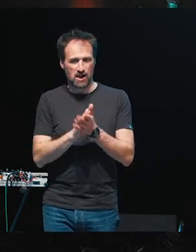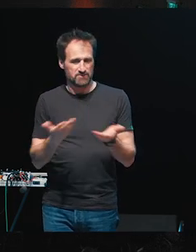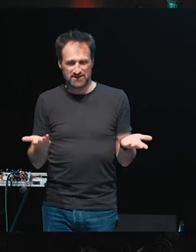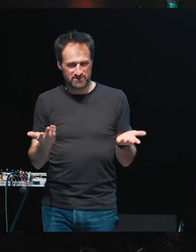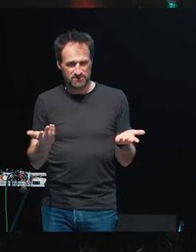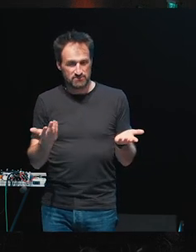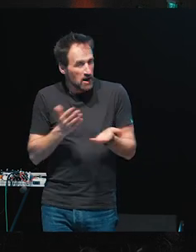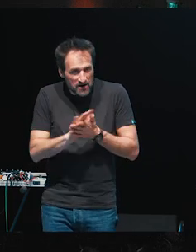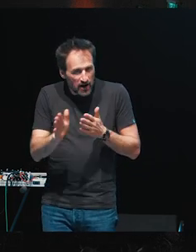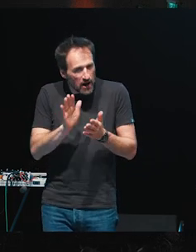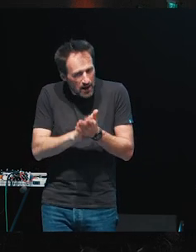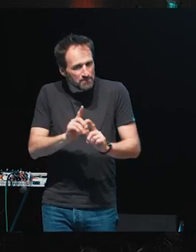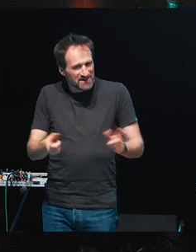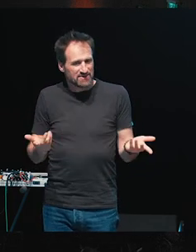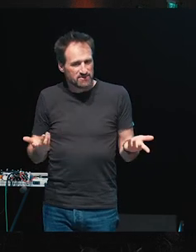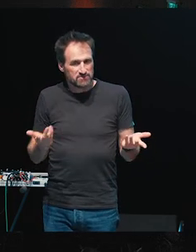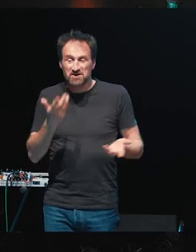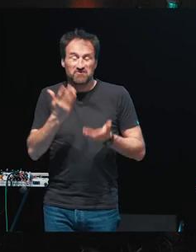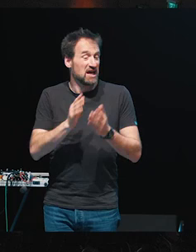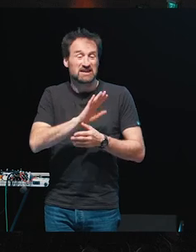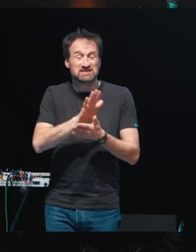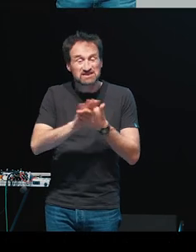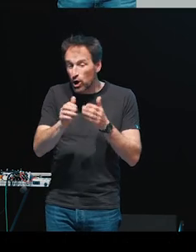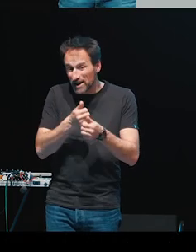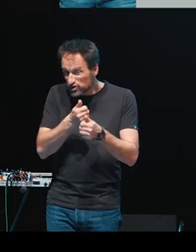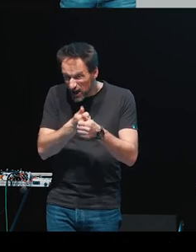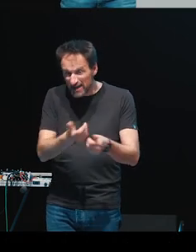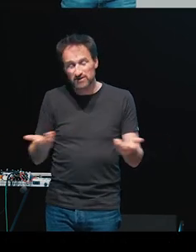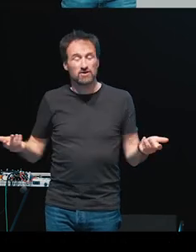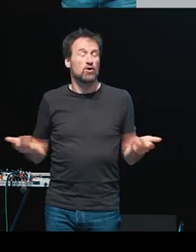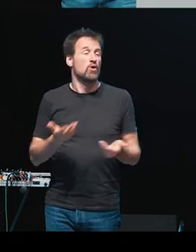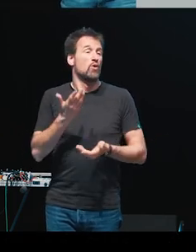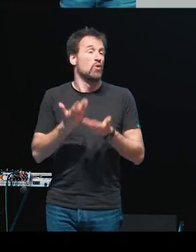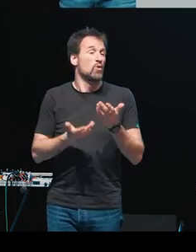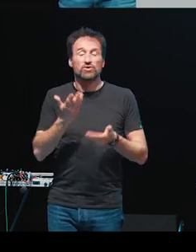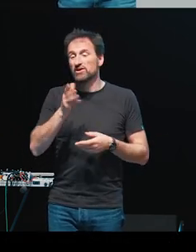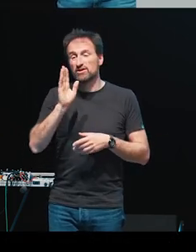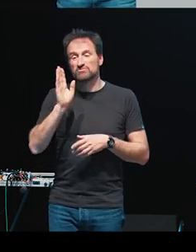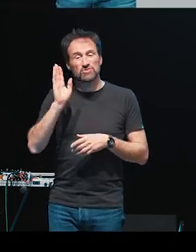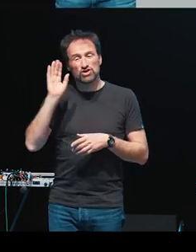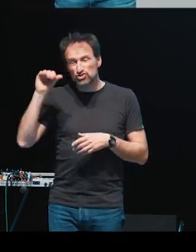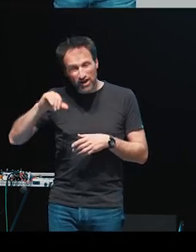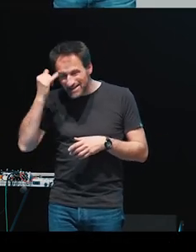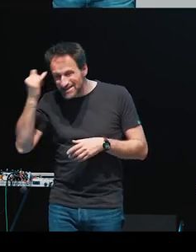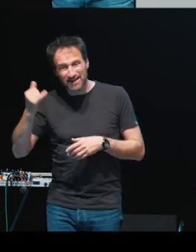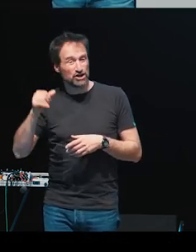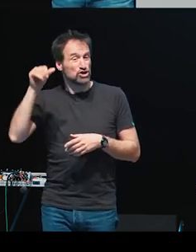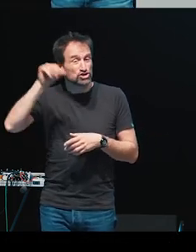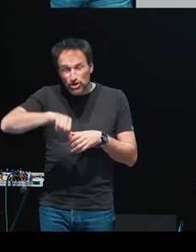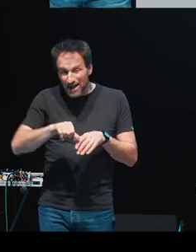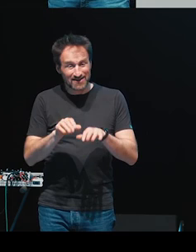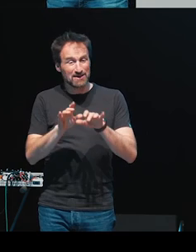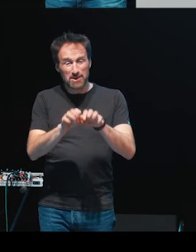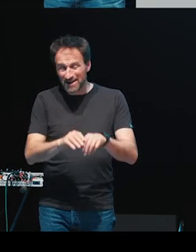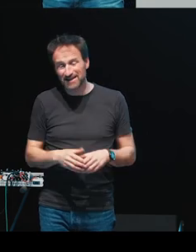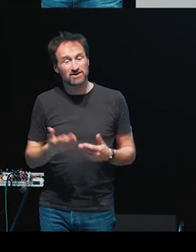that's something because probably you're not tracking it right, or probably it could be your bad idea or bad implementation or bad metrics you're choosing.